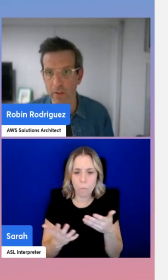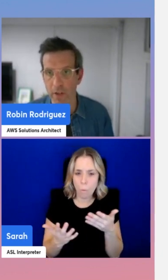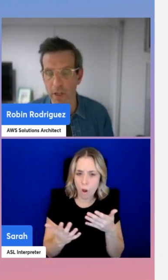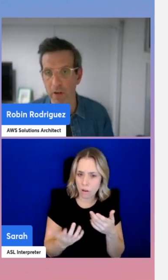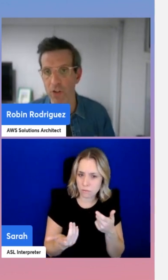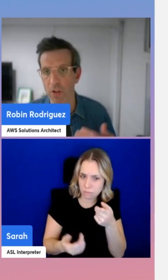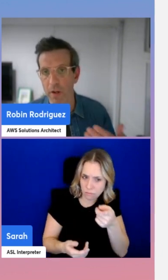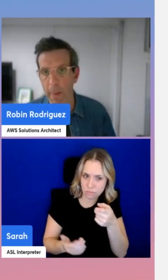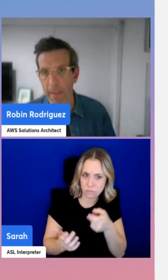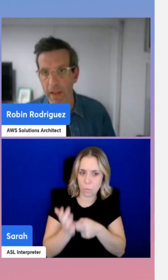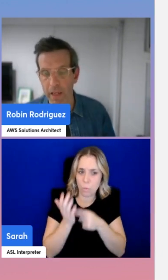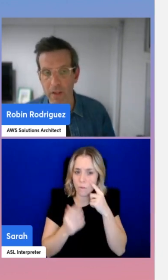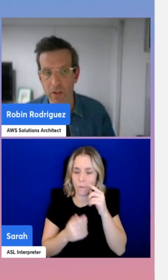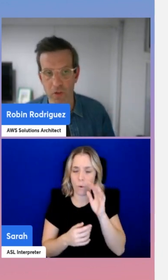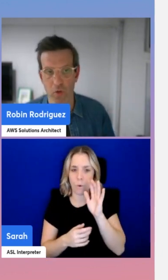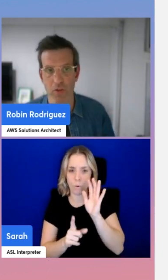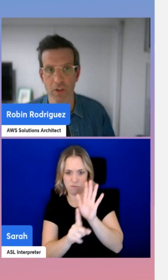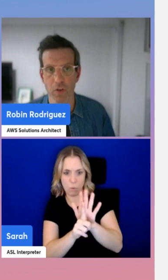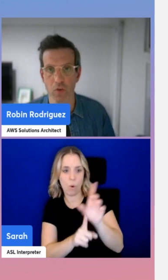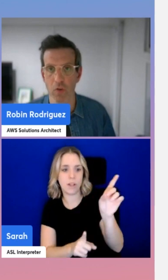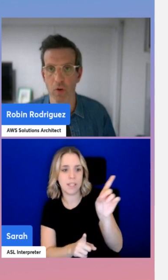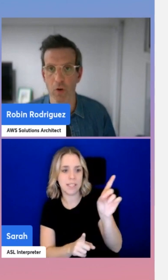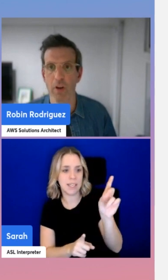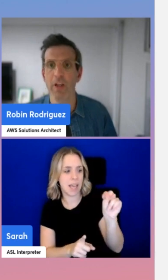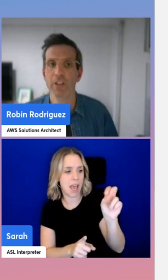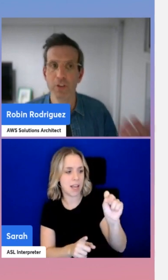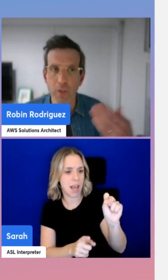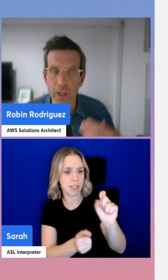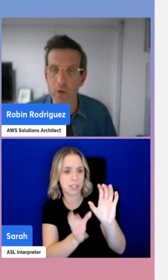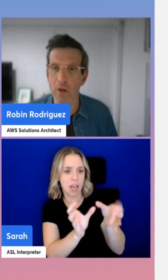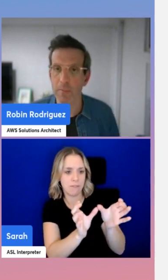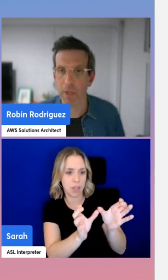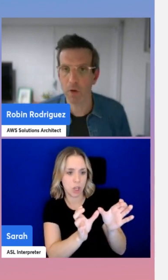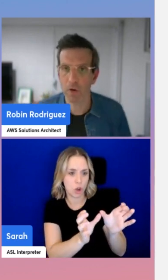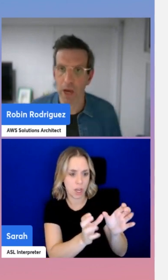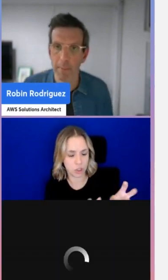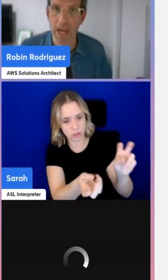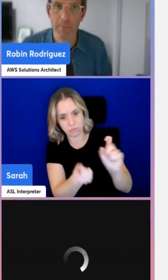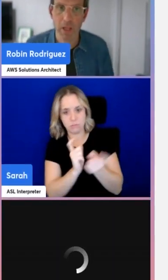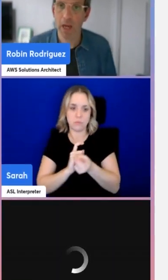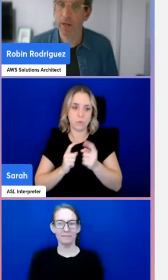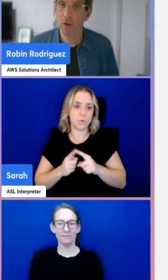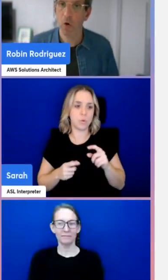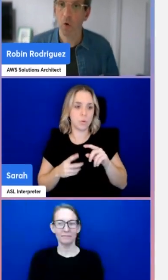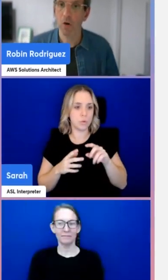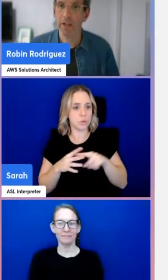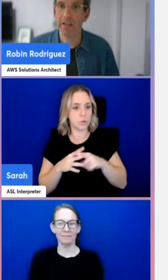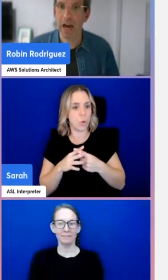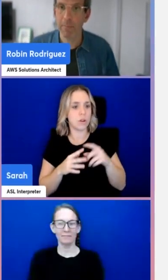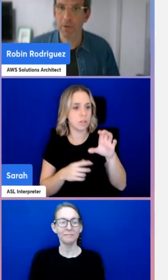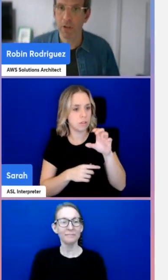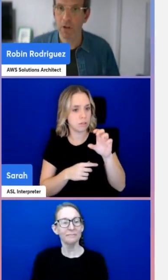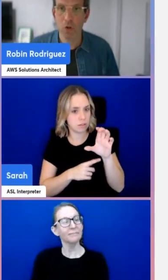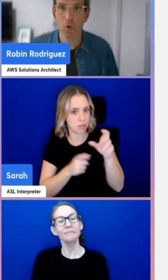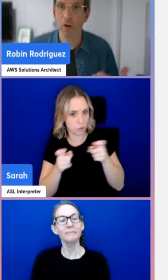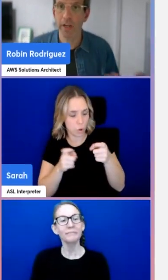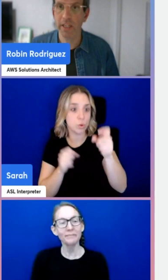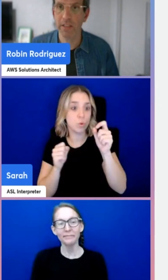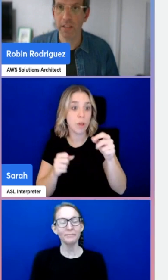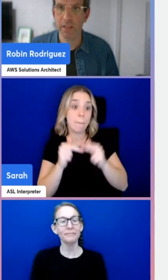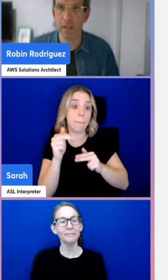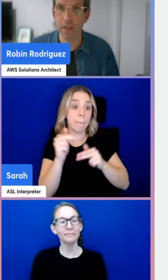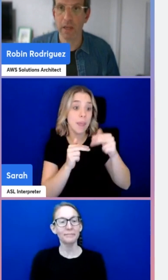DNS configuration into source control so that you can build a pipeline or adopt